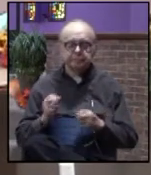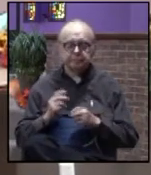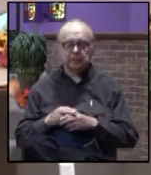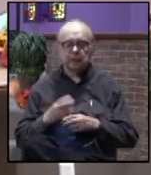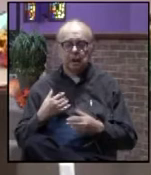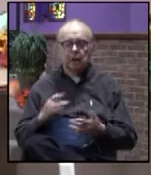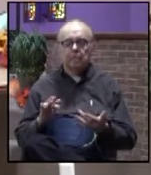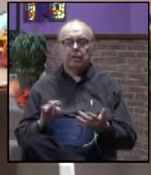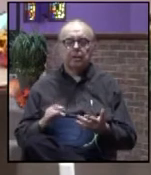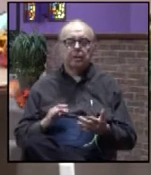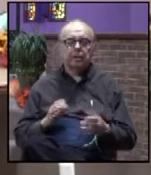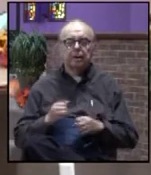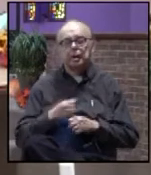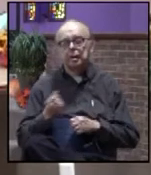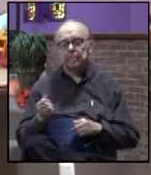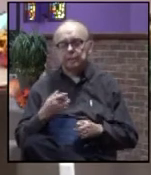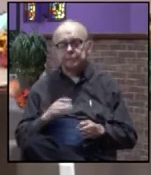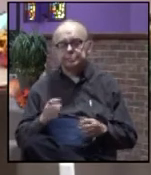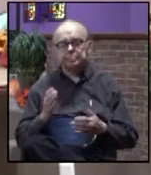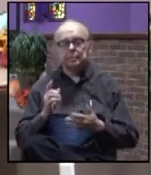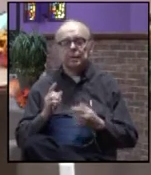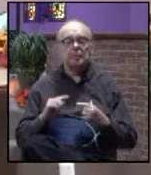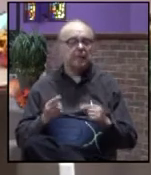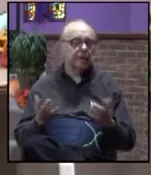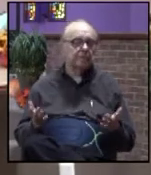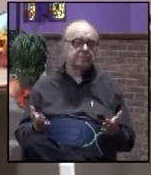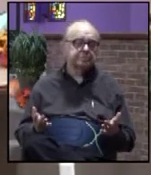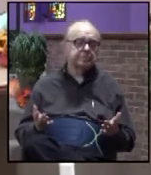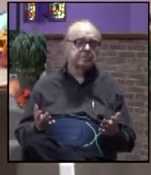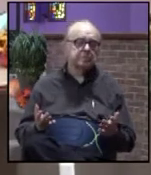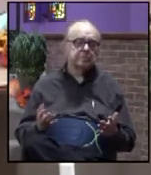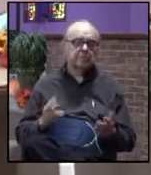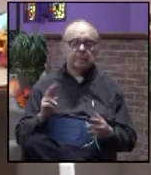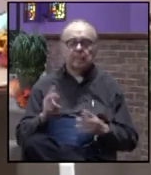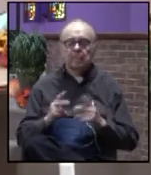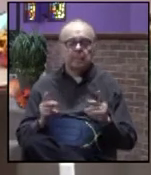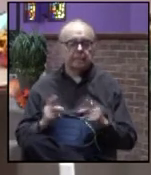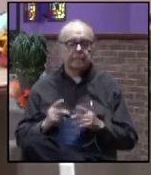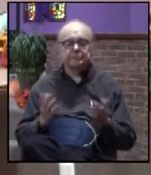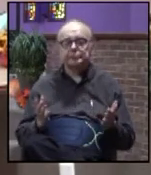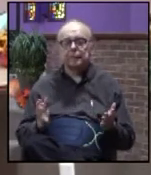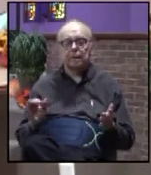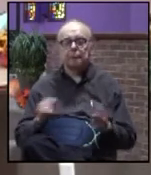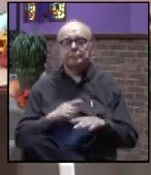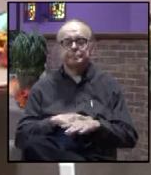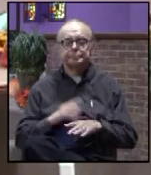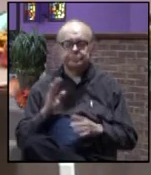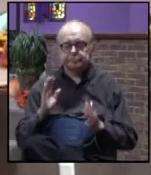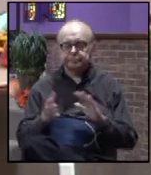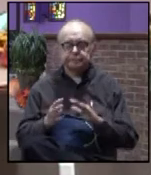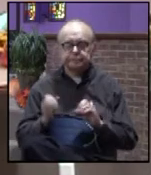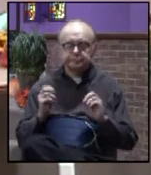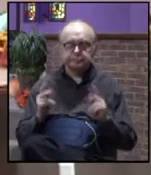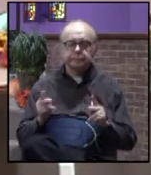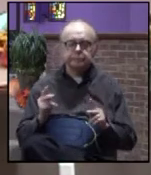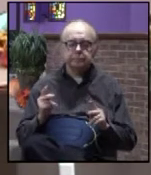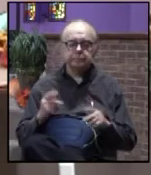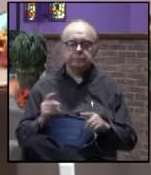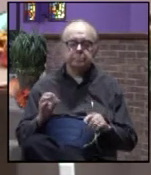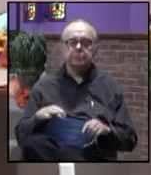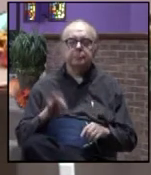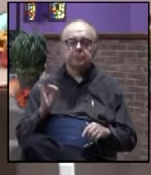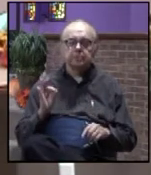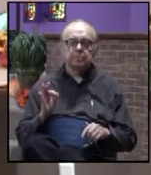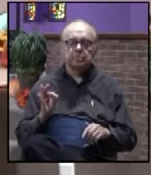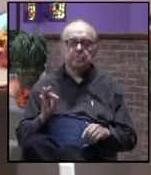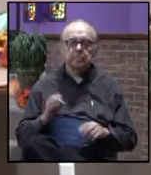goes away, you get another one. And sometimes you get the pains in two places or five places. And it seems like, okay, what I'm trying to find is